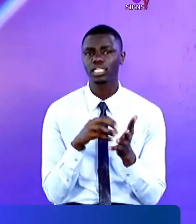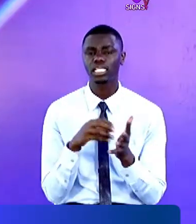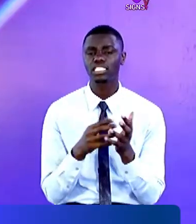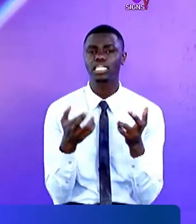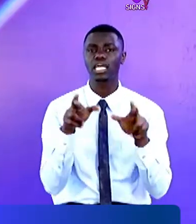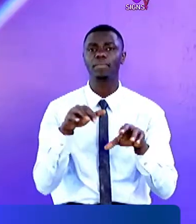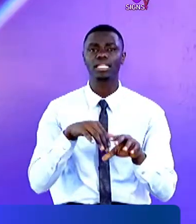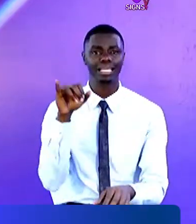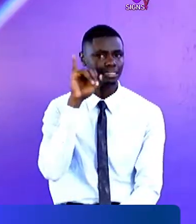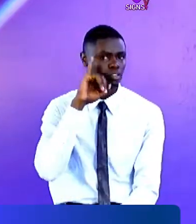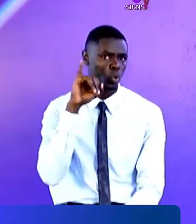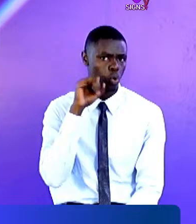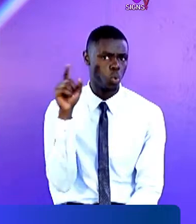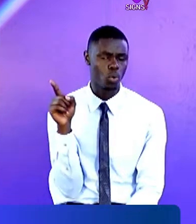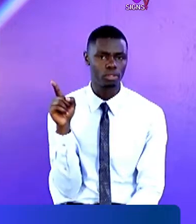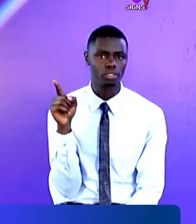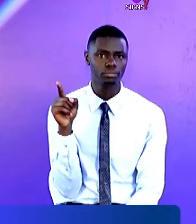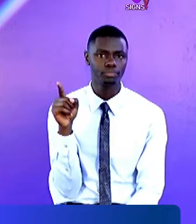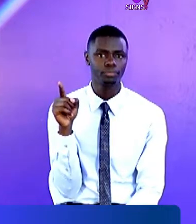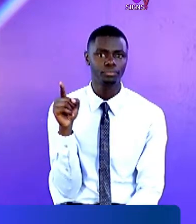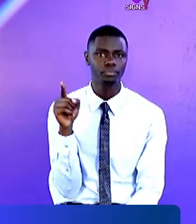Isiolo, where